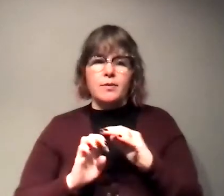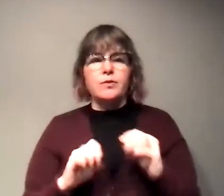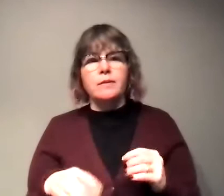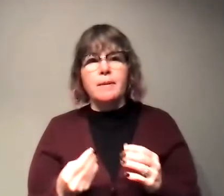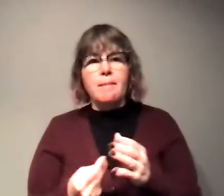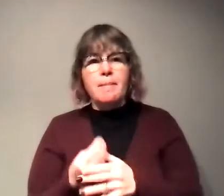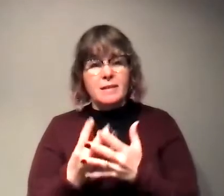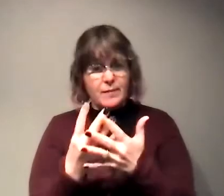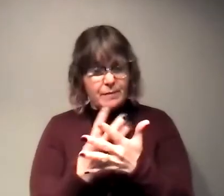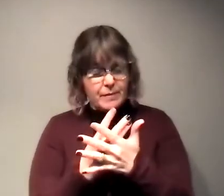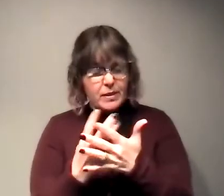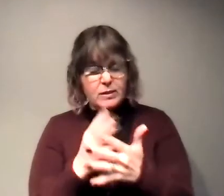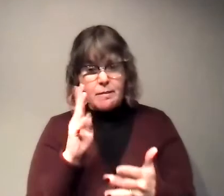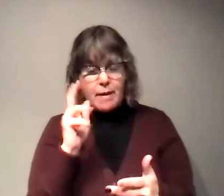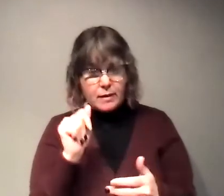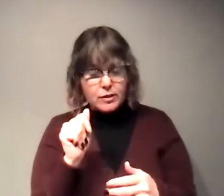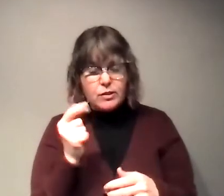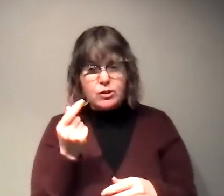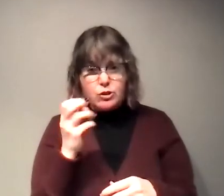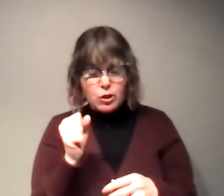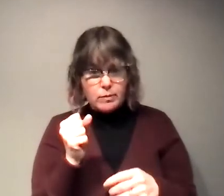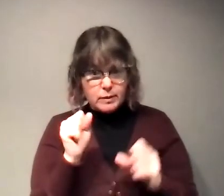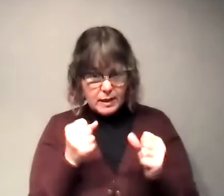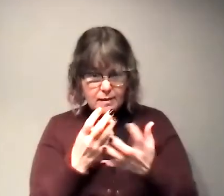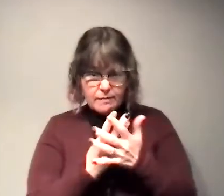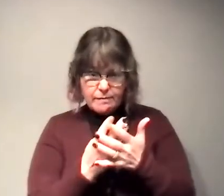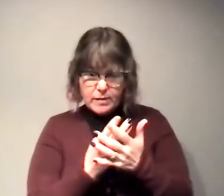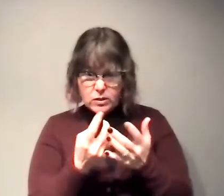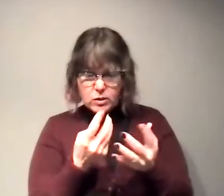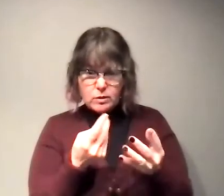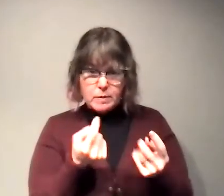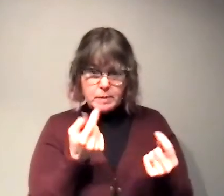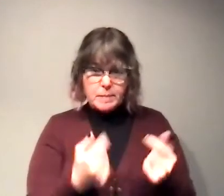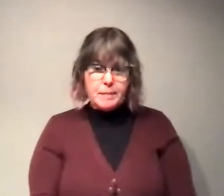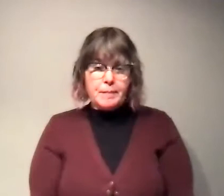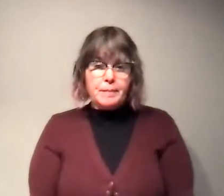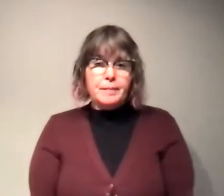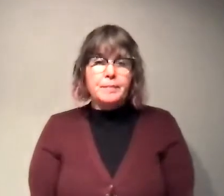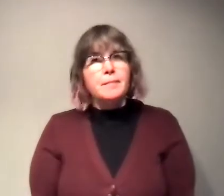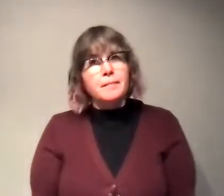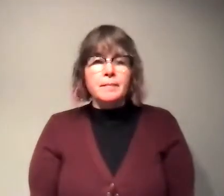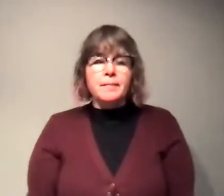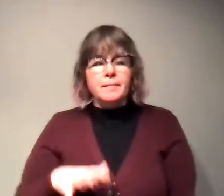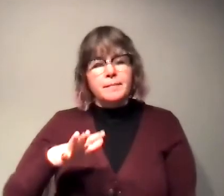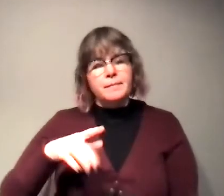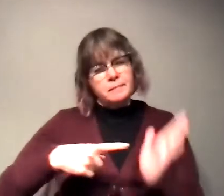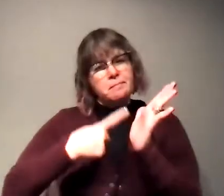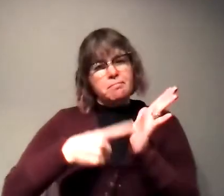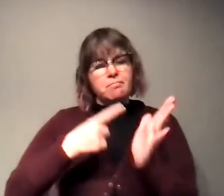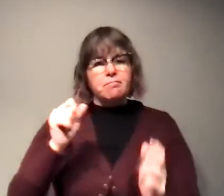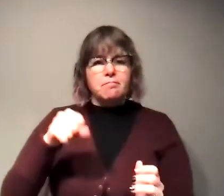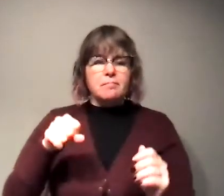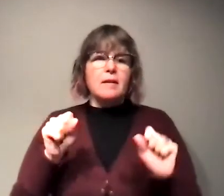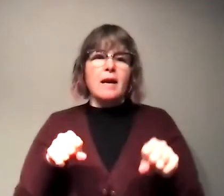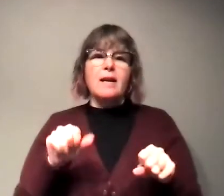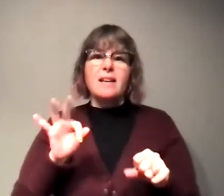out bacteria or germs from the soil? In some cases they can, but there's a